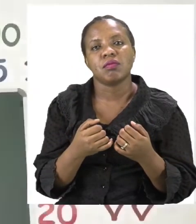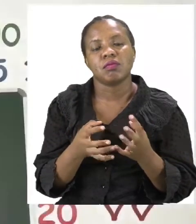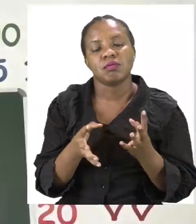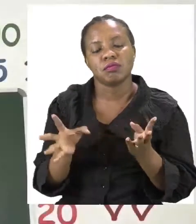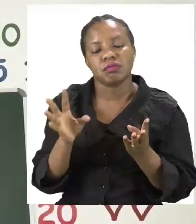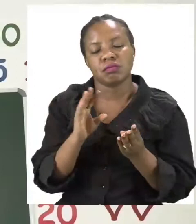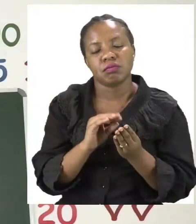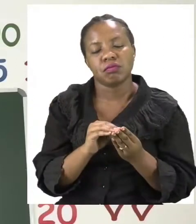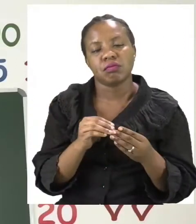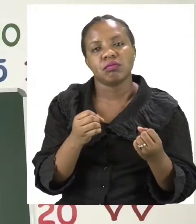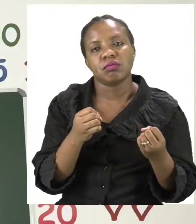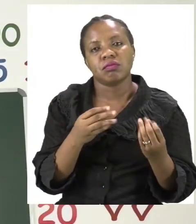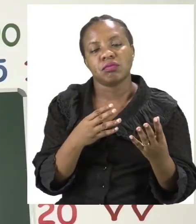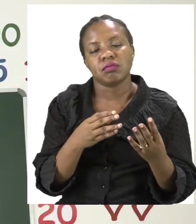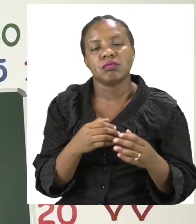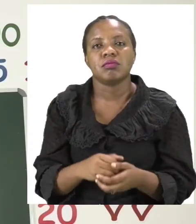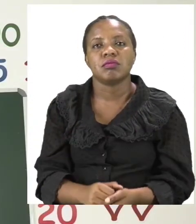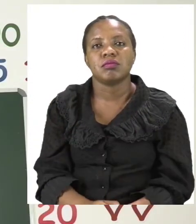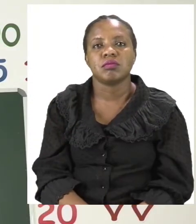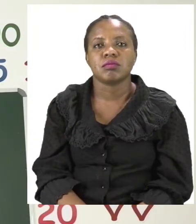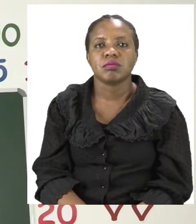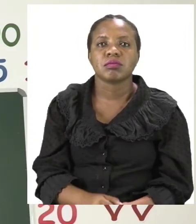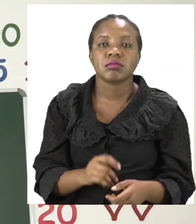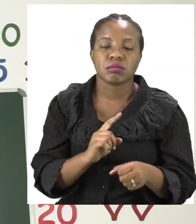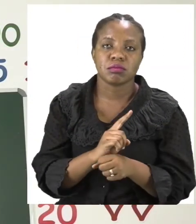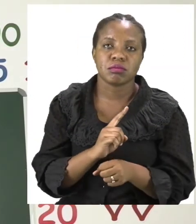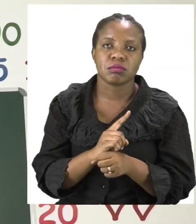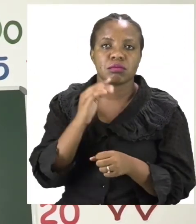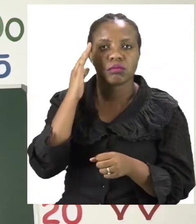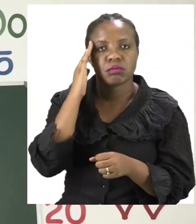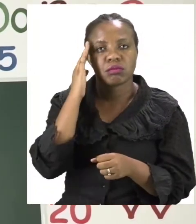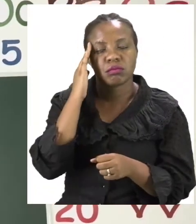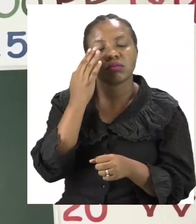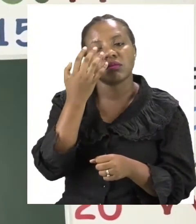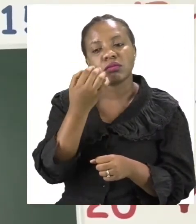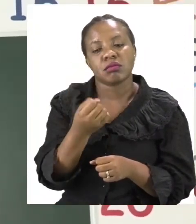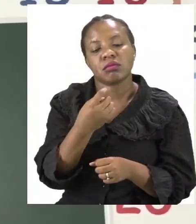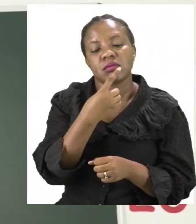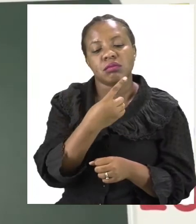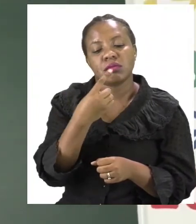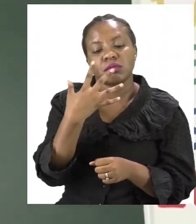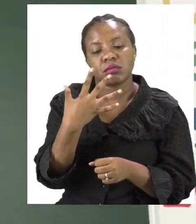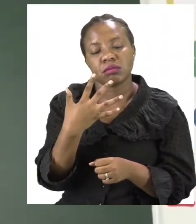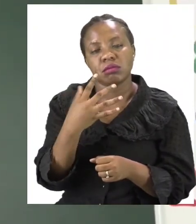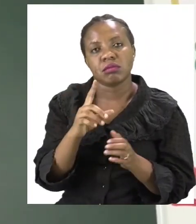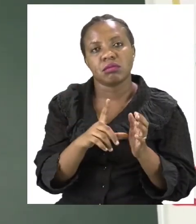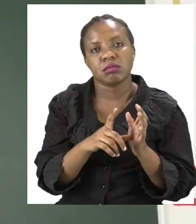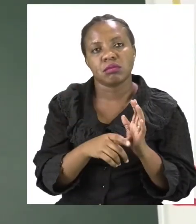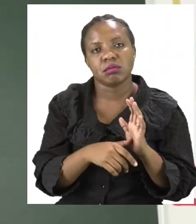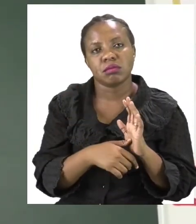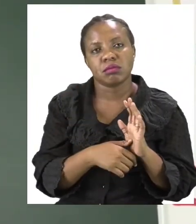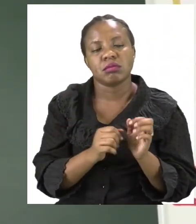Now, the first thing we know is that they had 15 minutes. And then all together, after earning, they